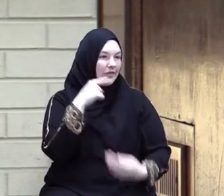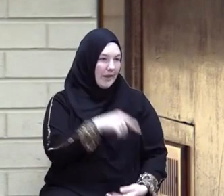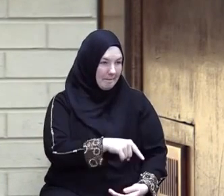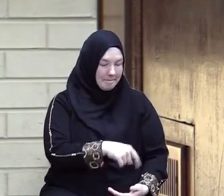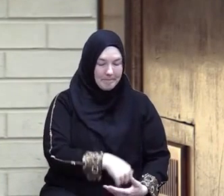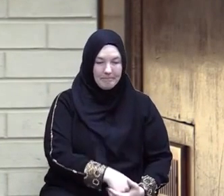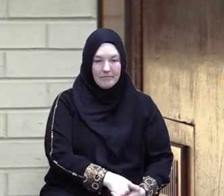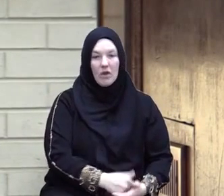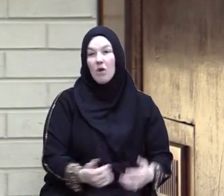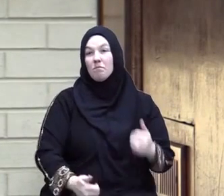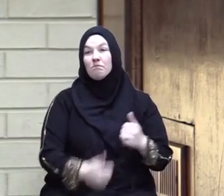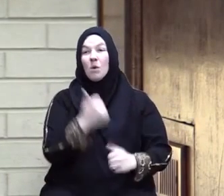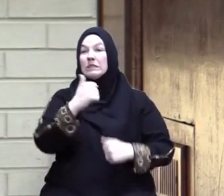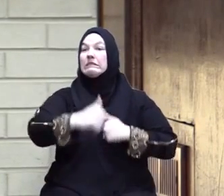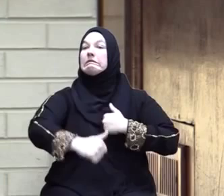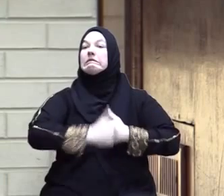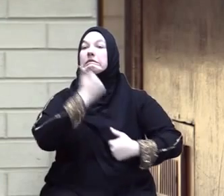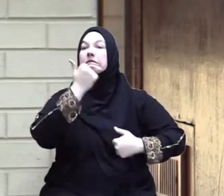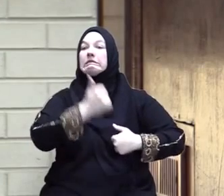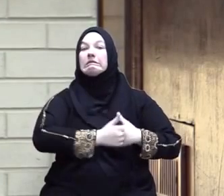one, the hypocrites.